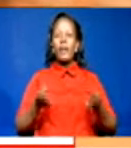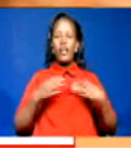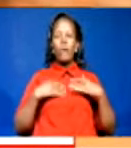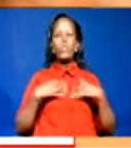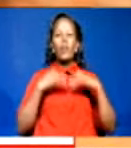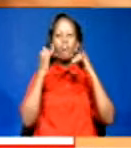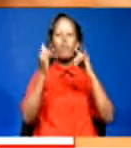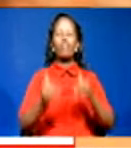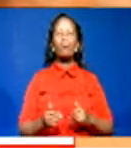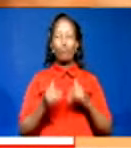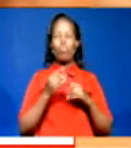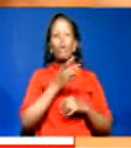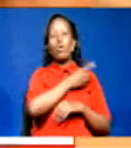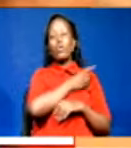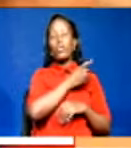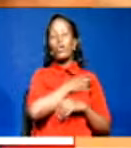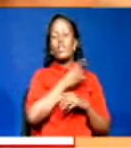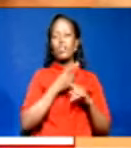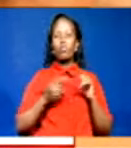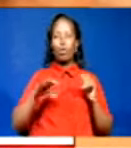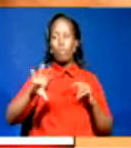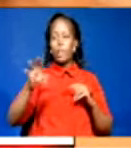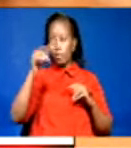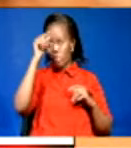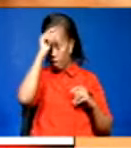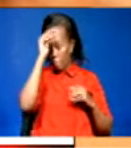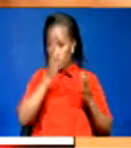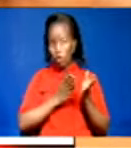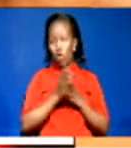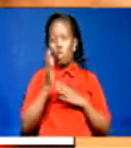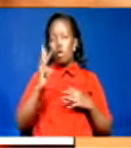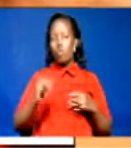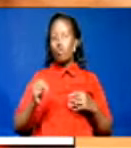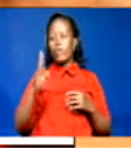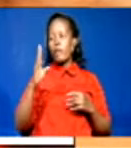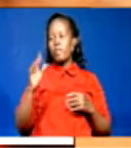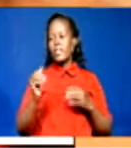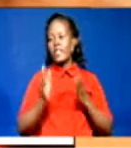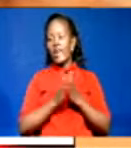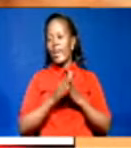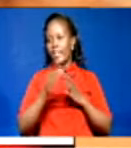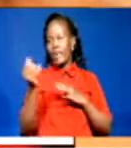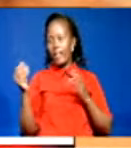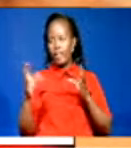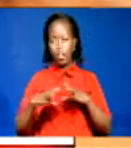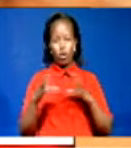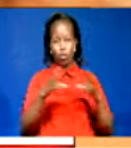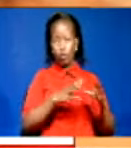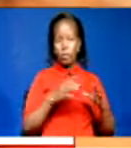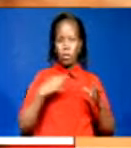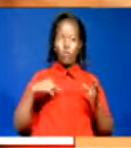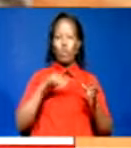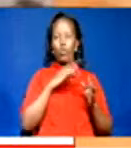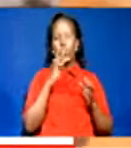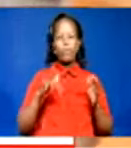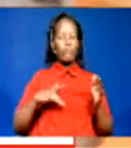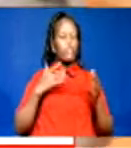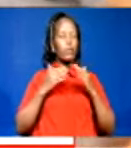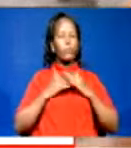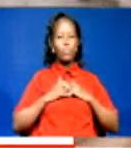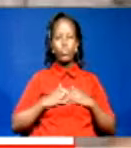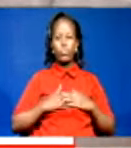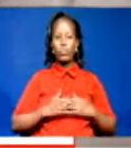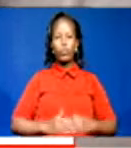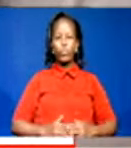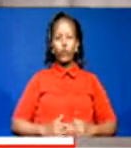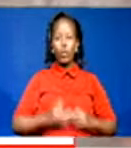government through the MCA and the other authorities. We are highly relieved, bearing in mind that this has been a